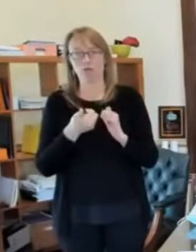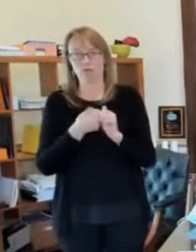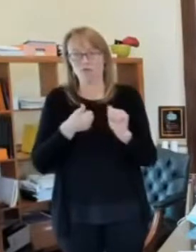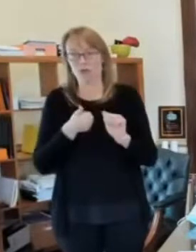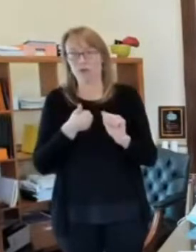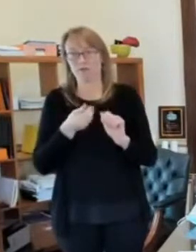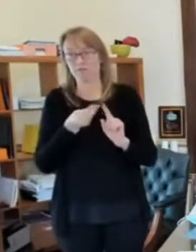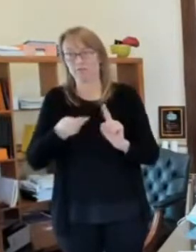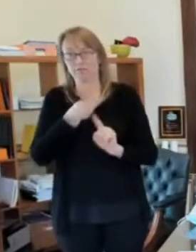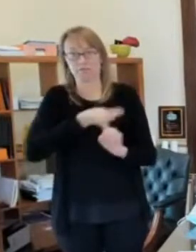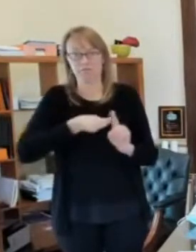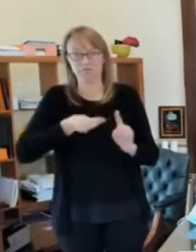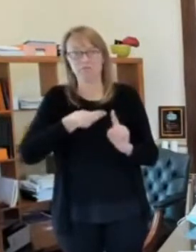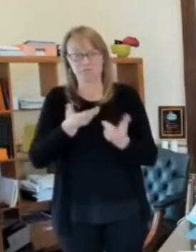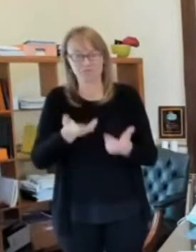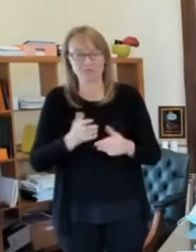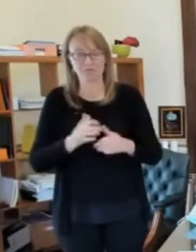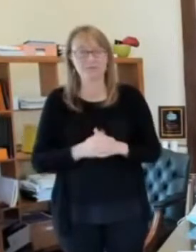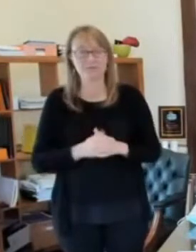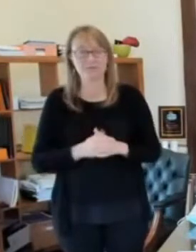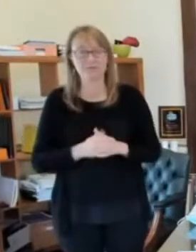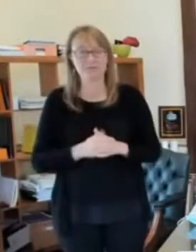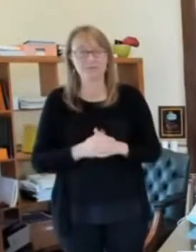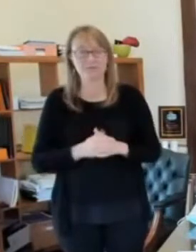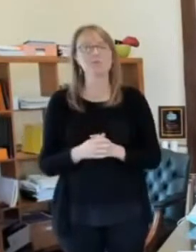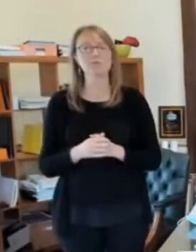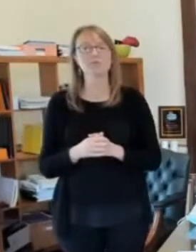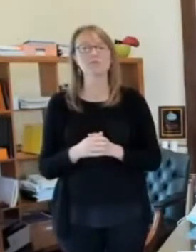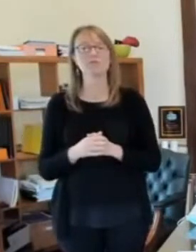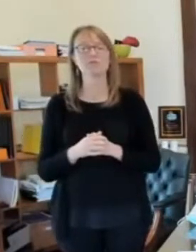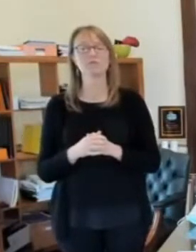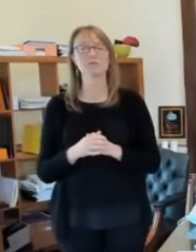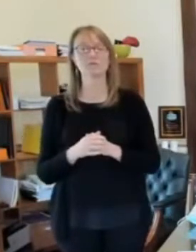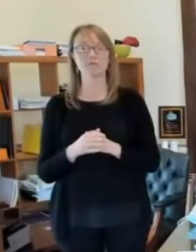is still going strong, and